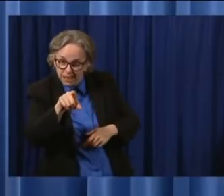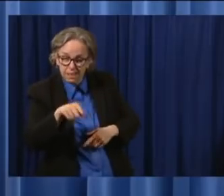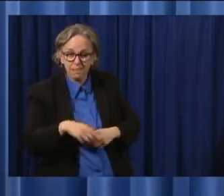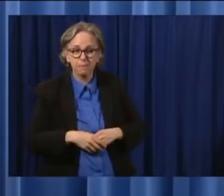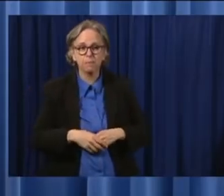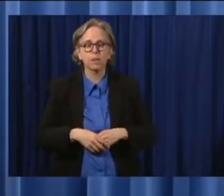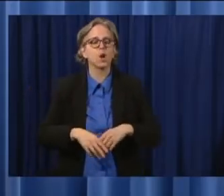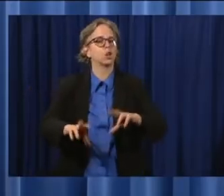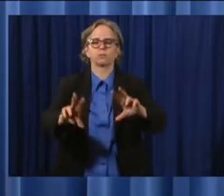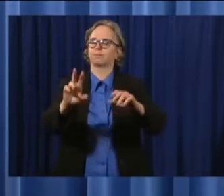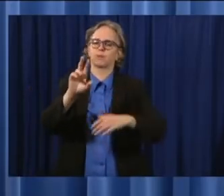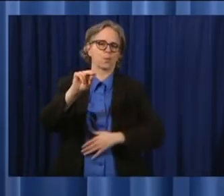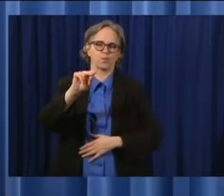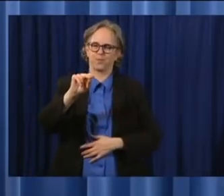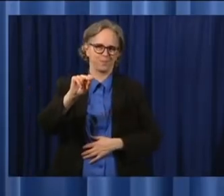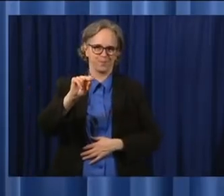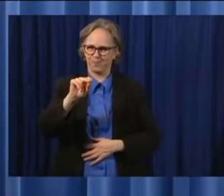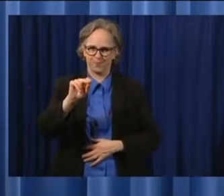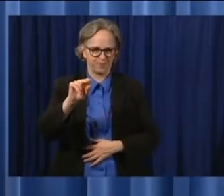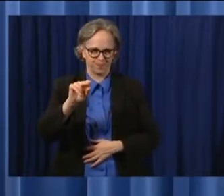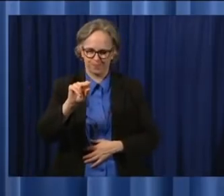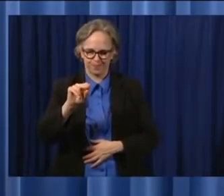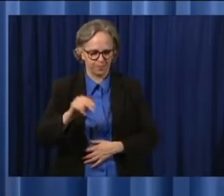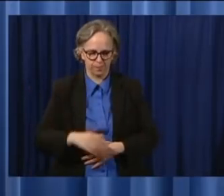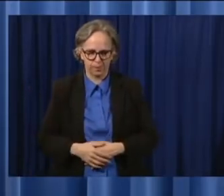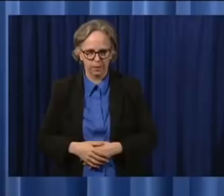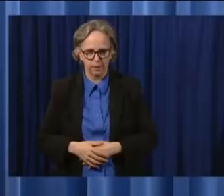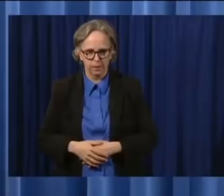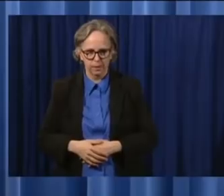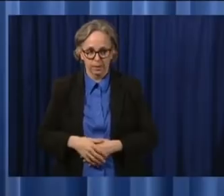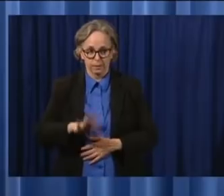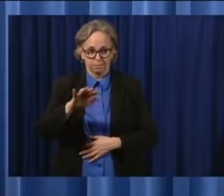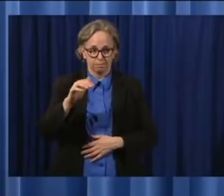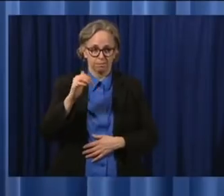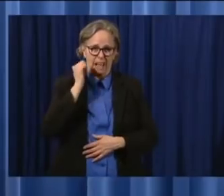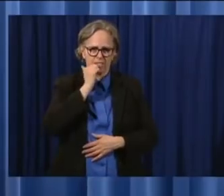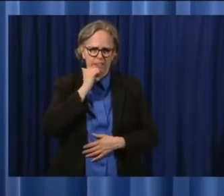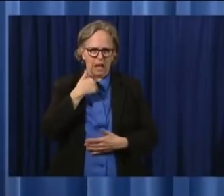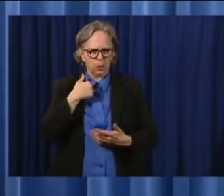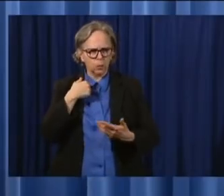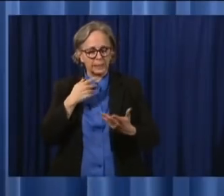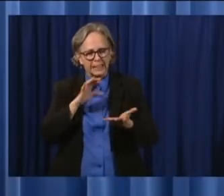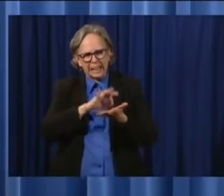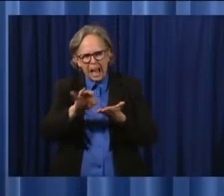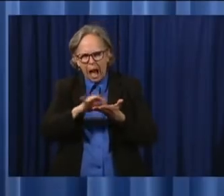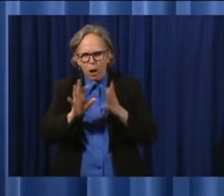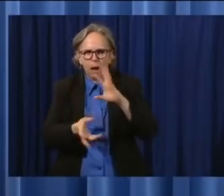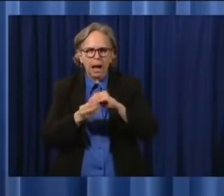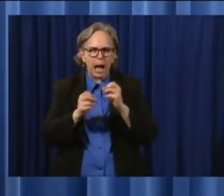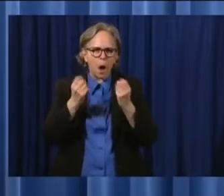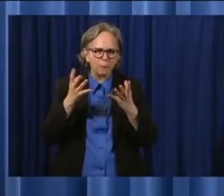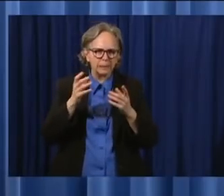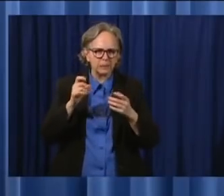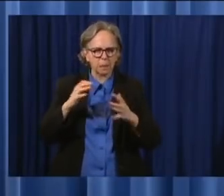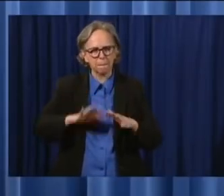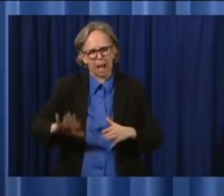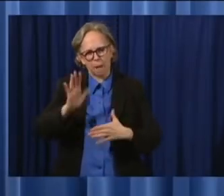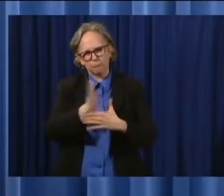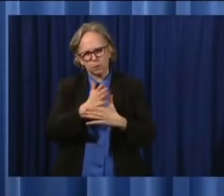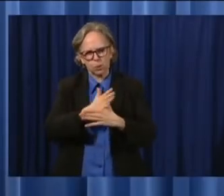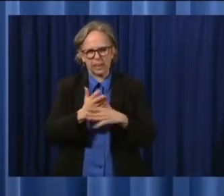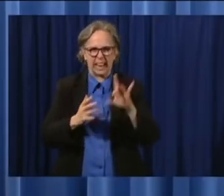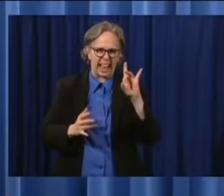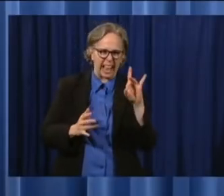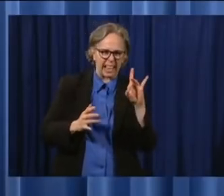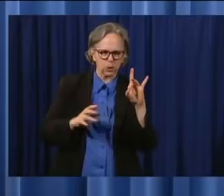No, we chart every day how many tests we have. We've been running between 8,000 and close